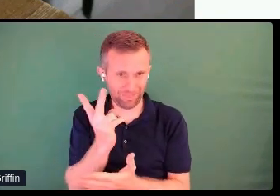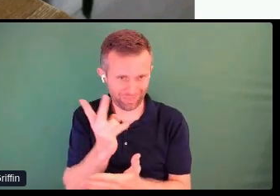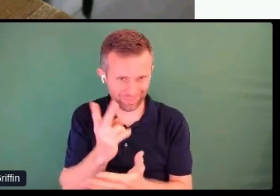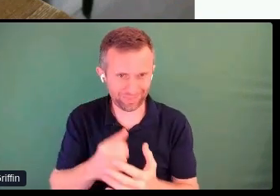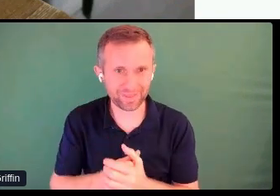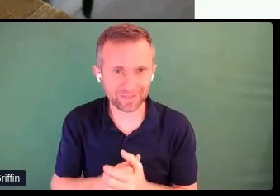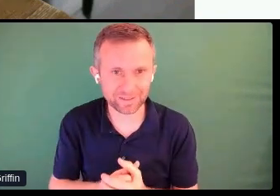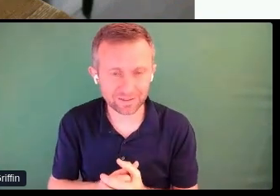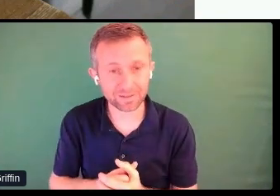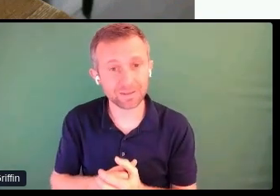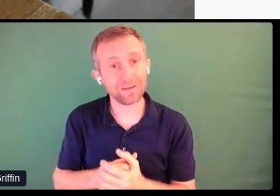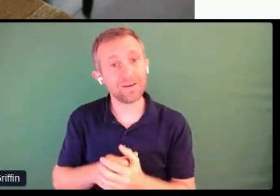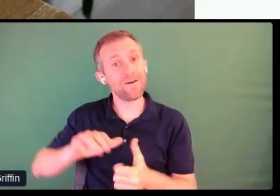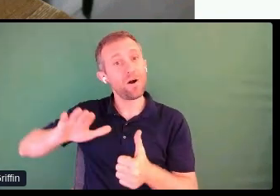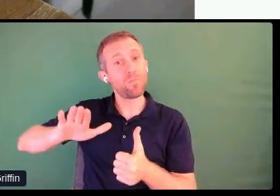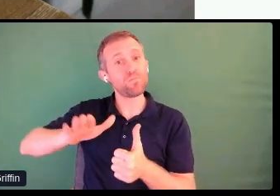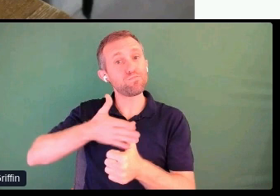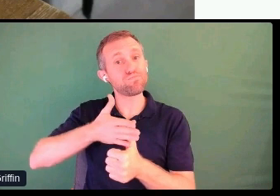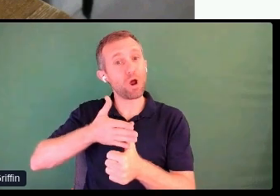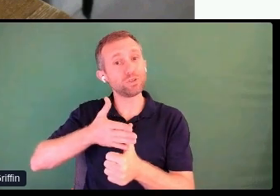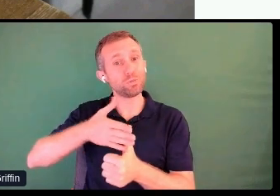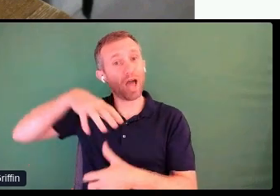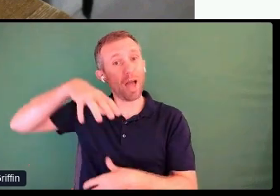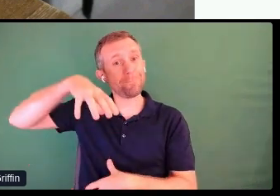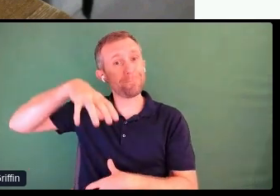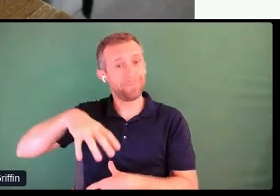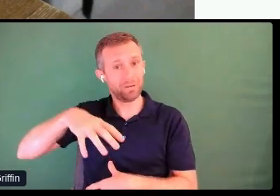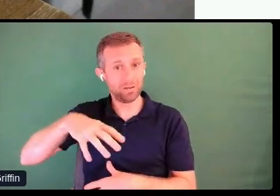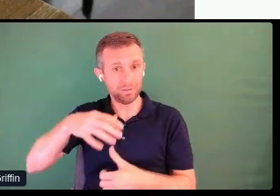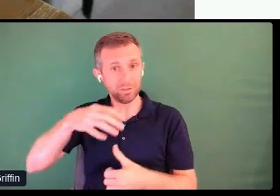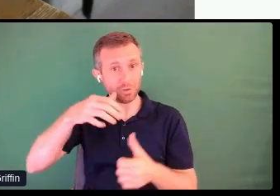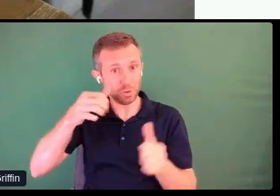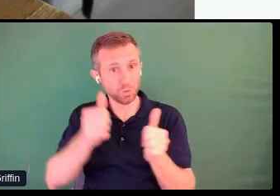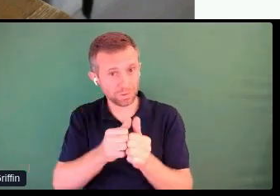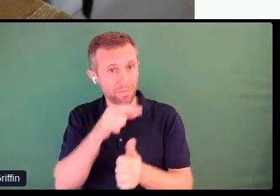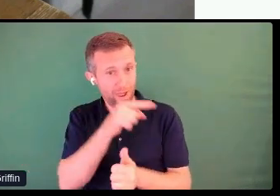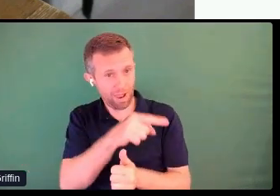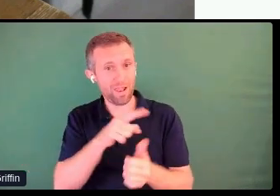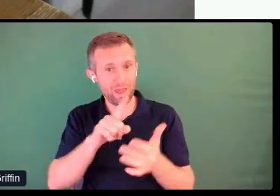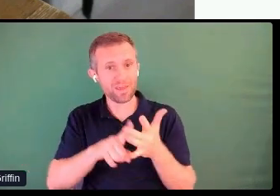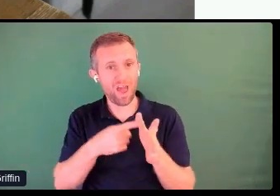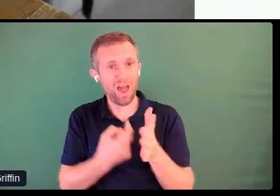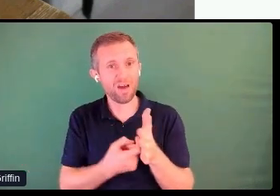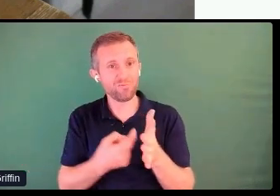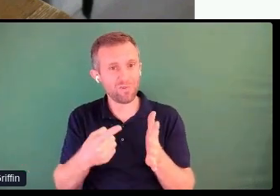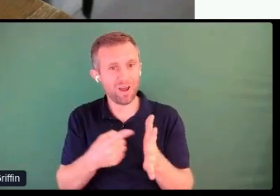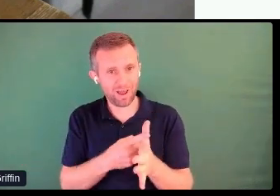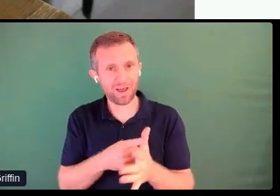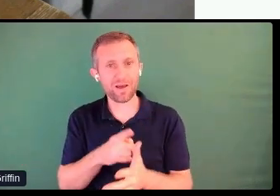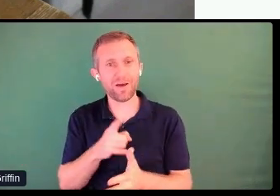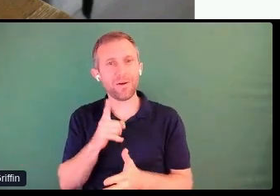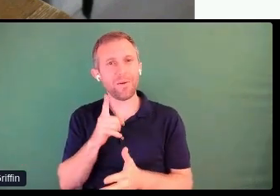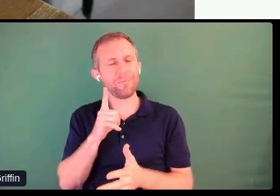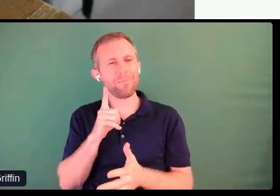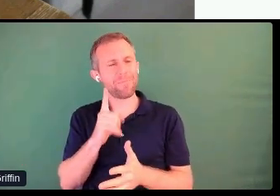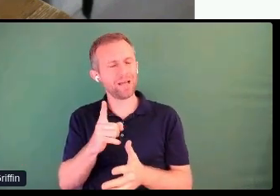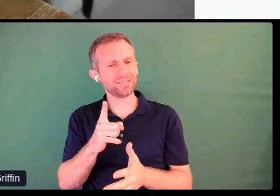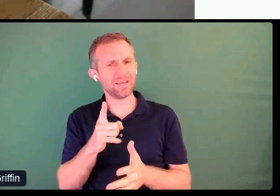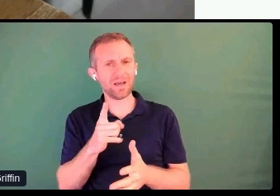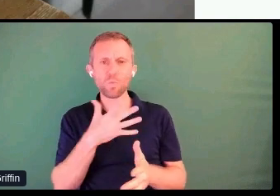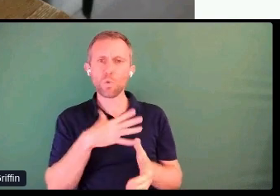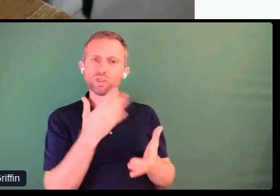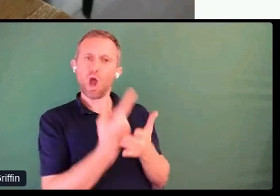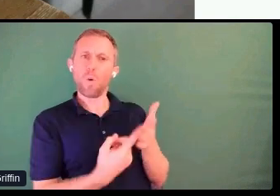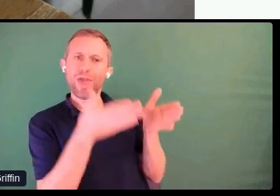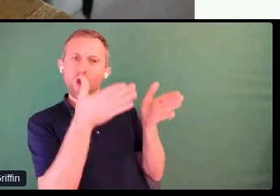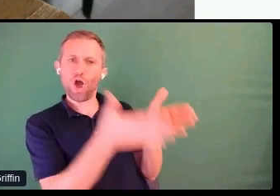very effective for Yara, but how could we further iterate on this notion and make something that not only Yara, but everyone could benefit